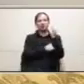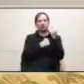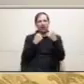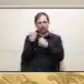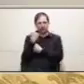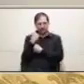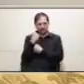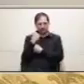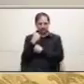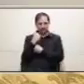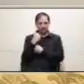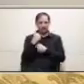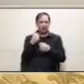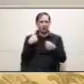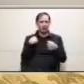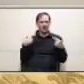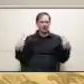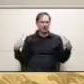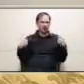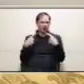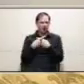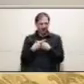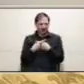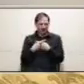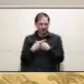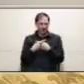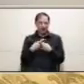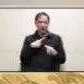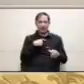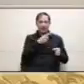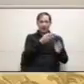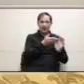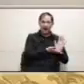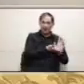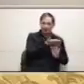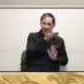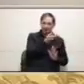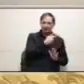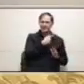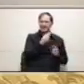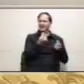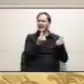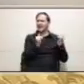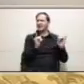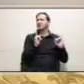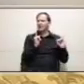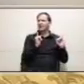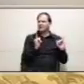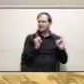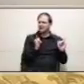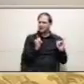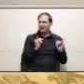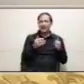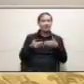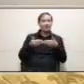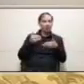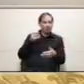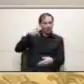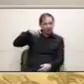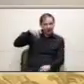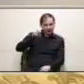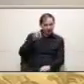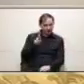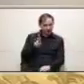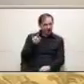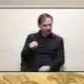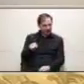which actually we were in conflict because they wanted to do the upgrading while they are in financial crisis. And the former PER did